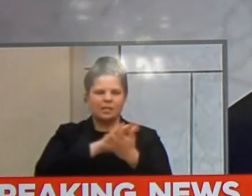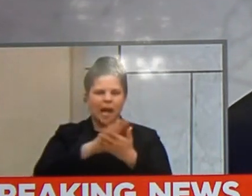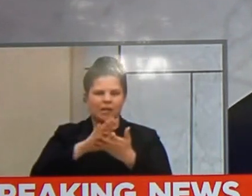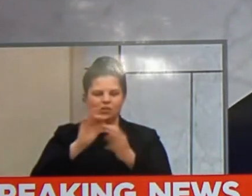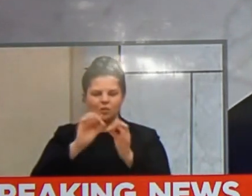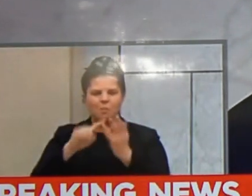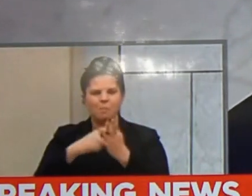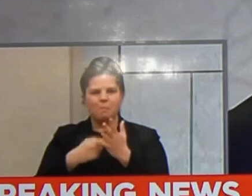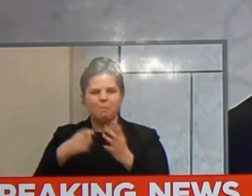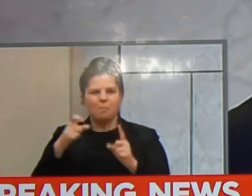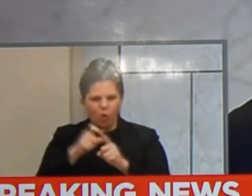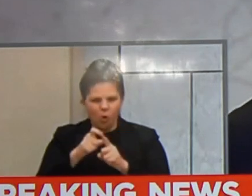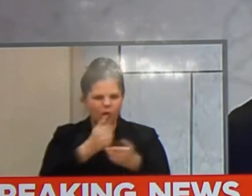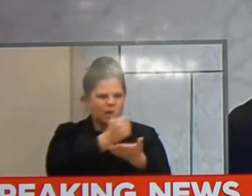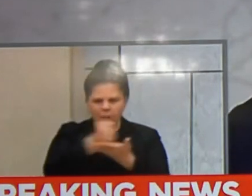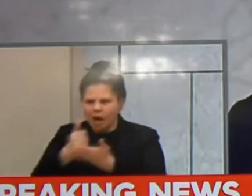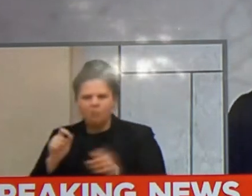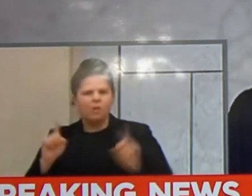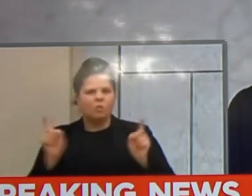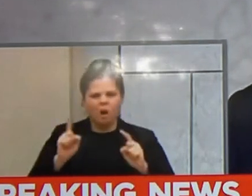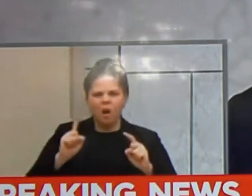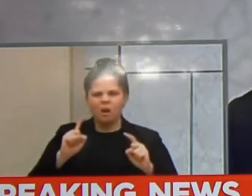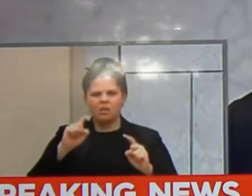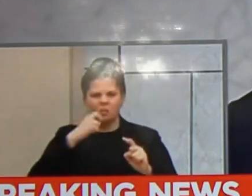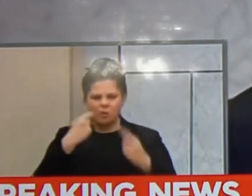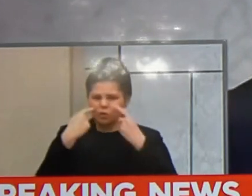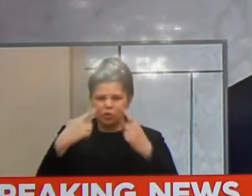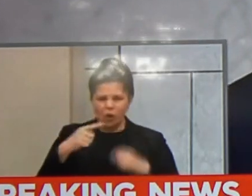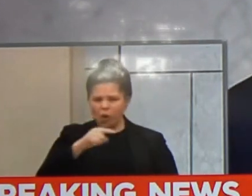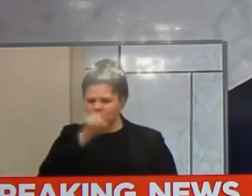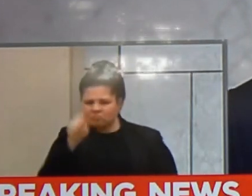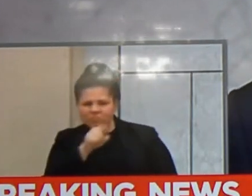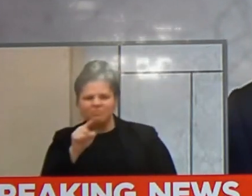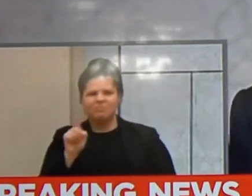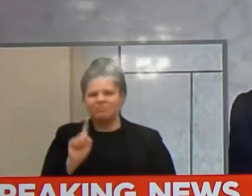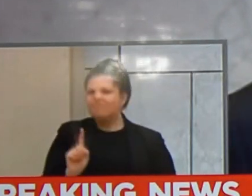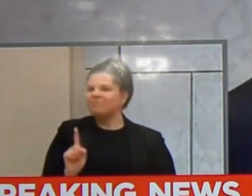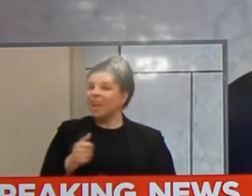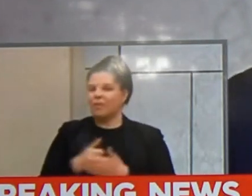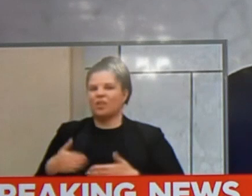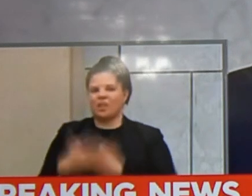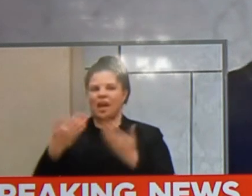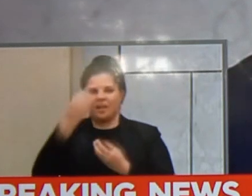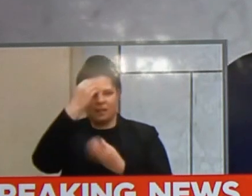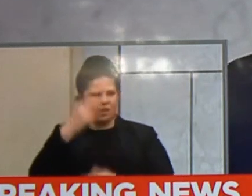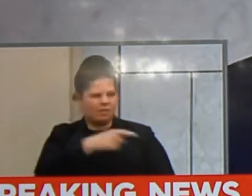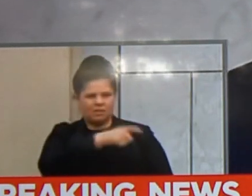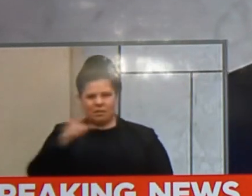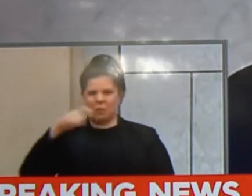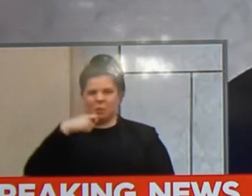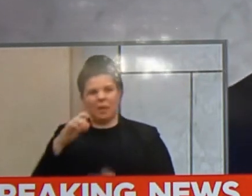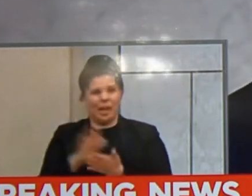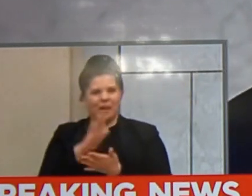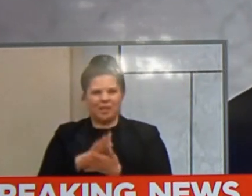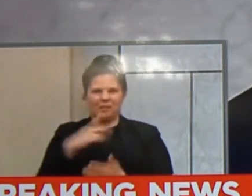Officer about the key features of that data. That will be done on a daily basis. Of course, that will be of great use to the media. Much of the data you'll already